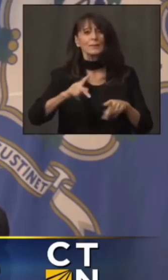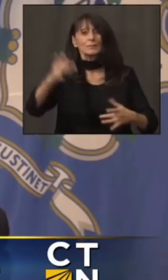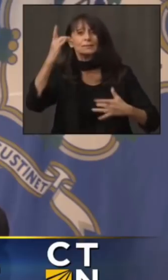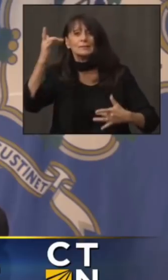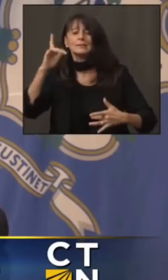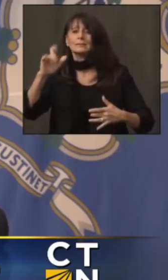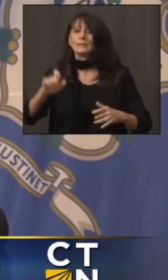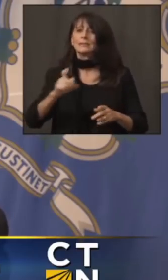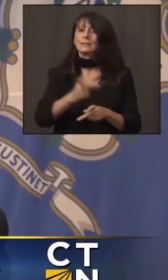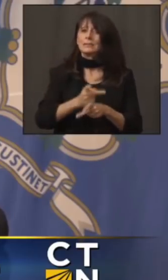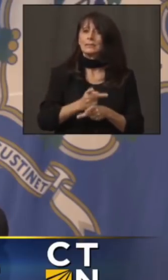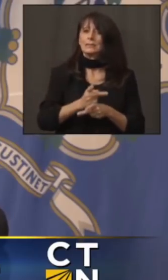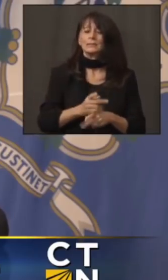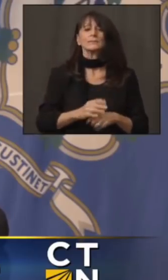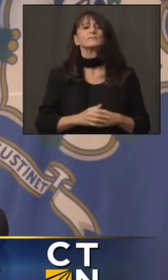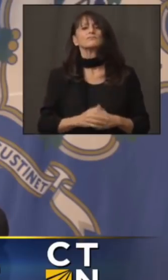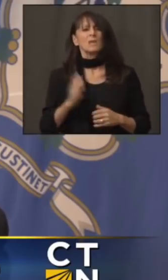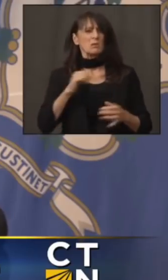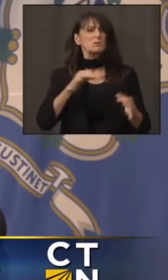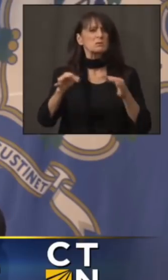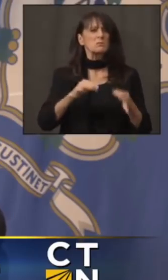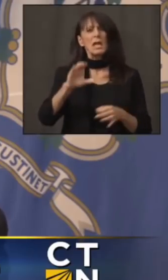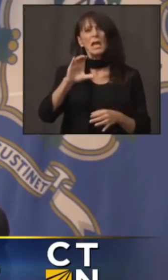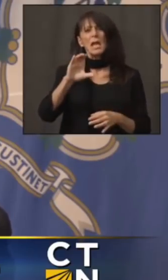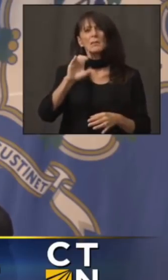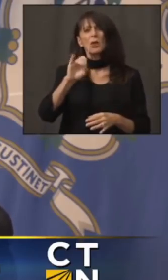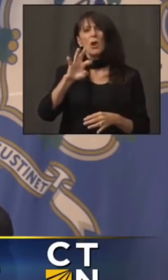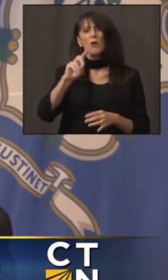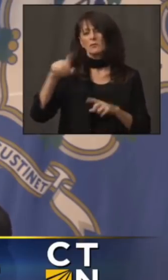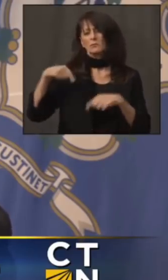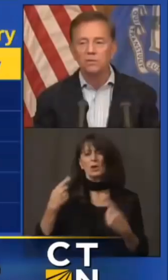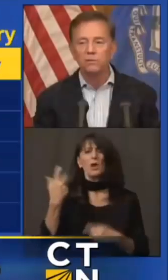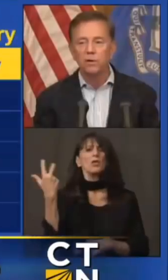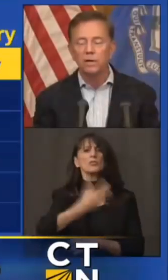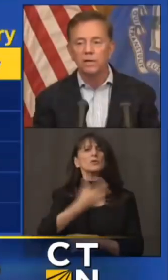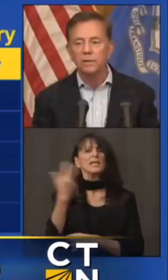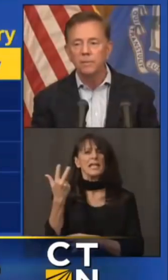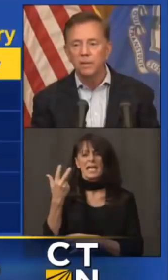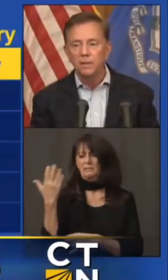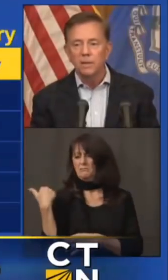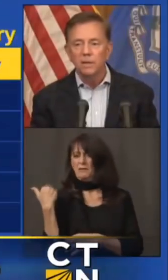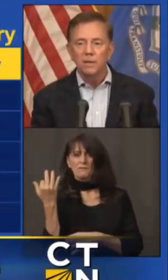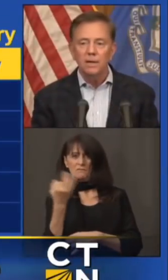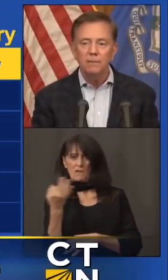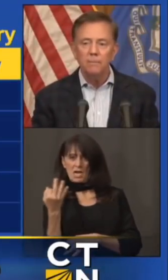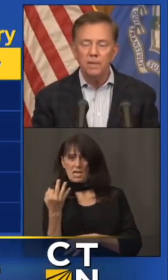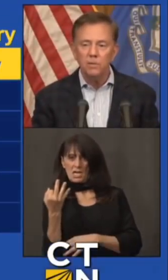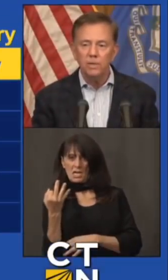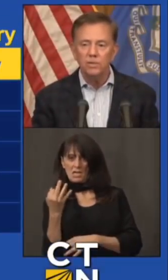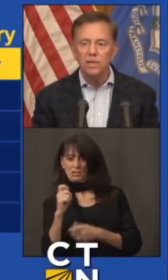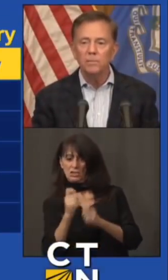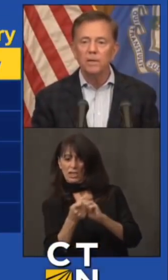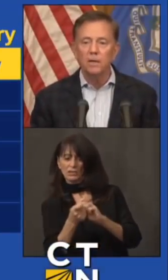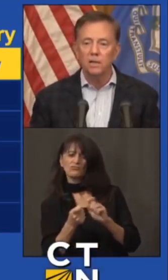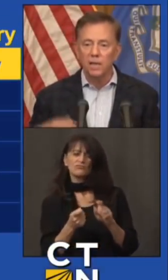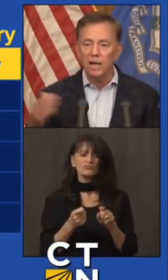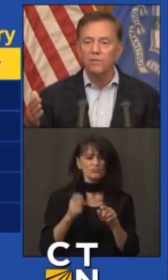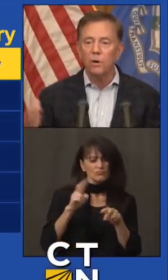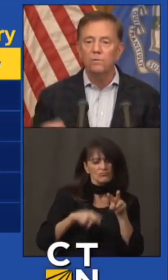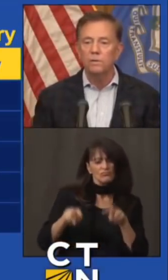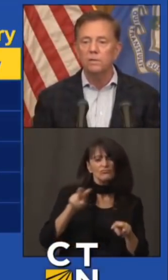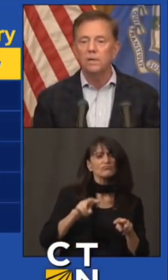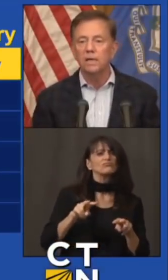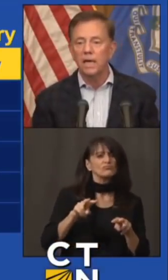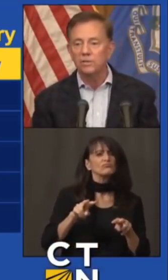you some idea of where we are in COVID over the last 3 days, the change since Friday. Interesting. I mean, a lot